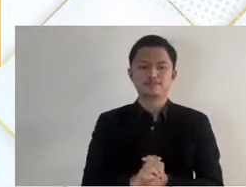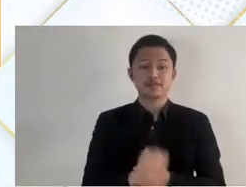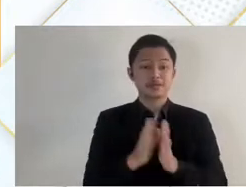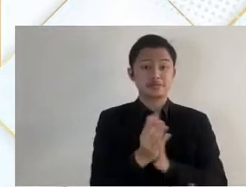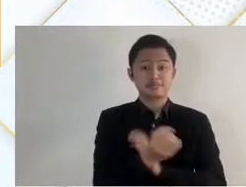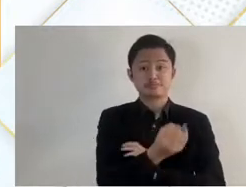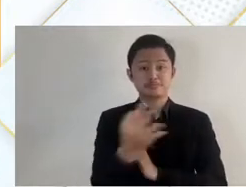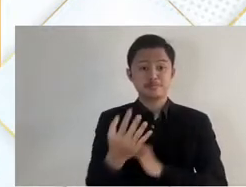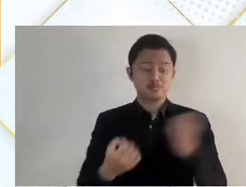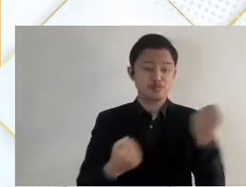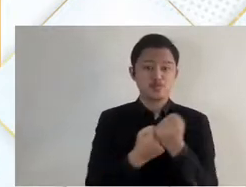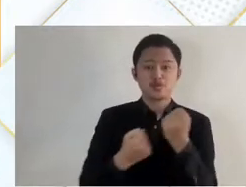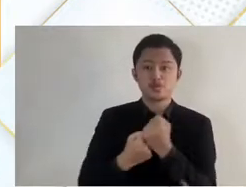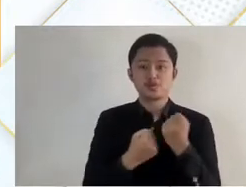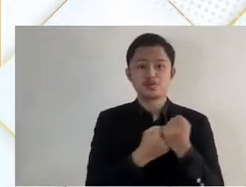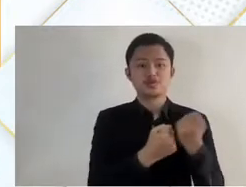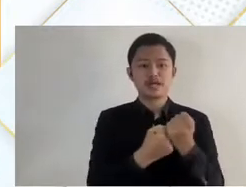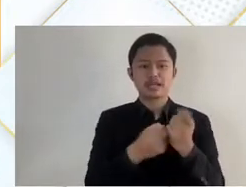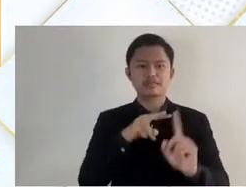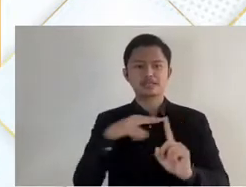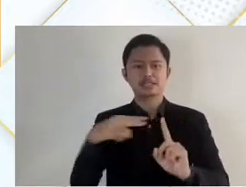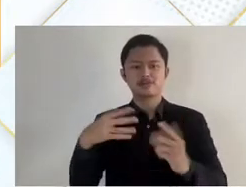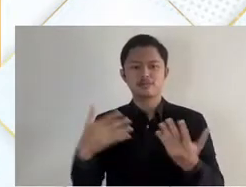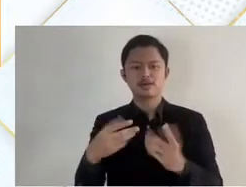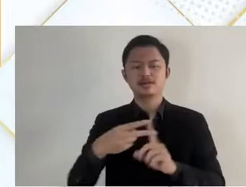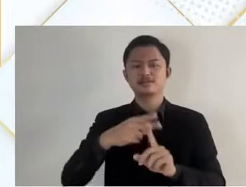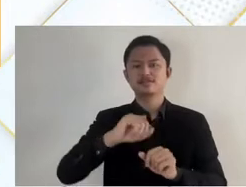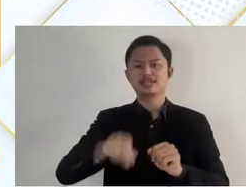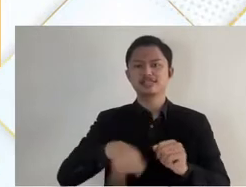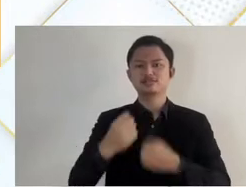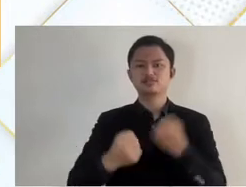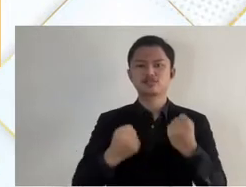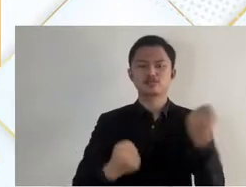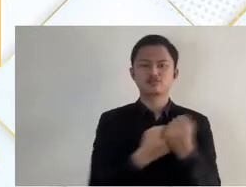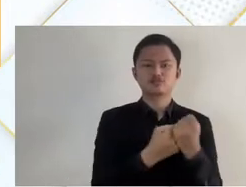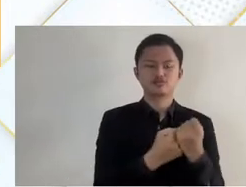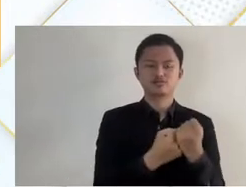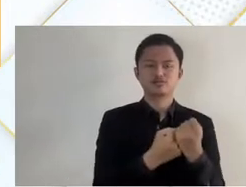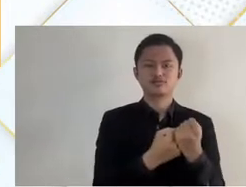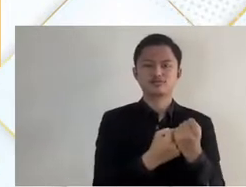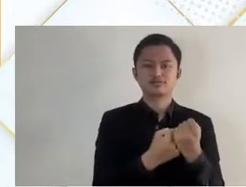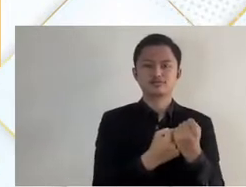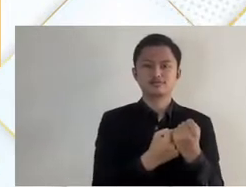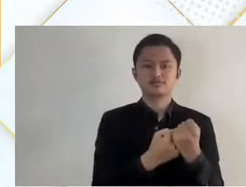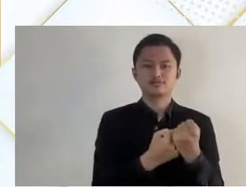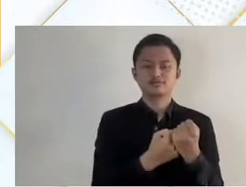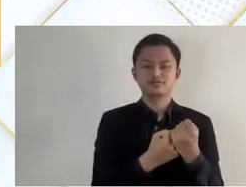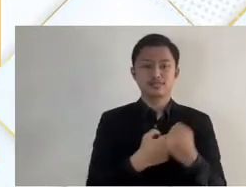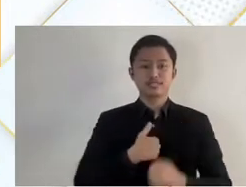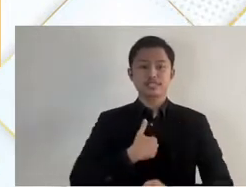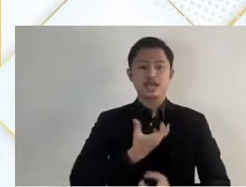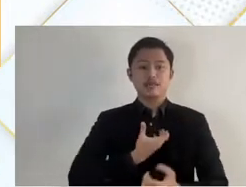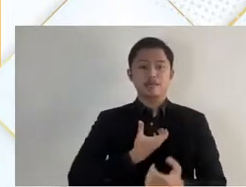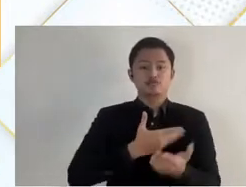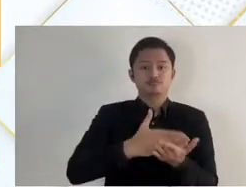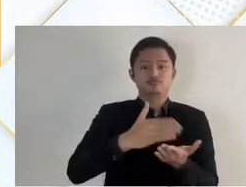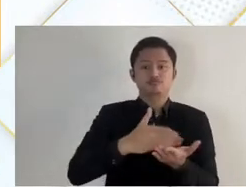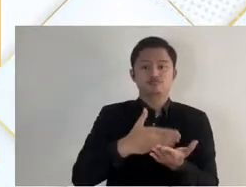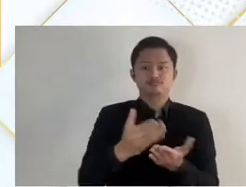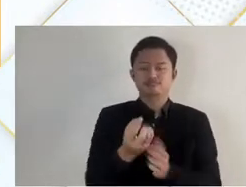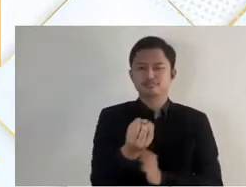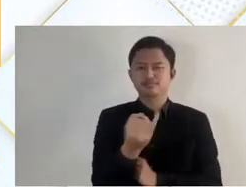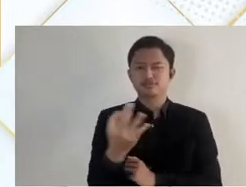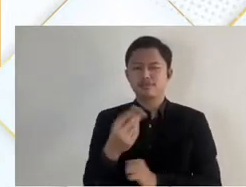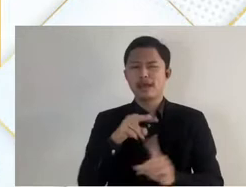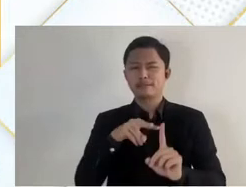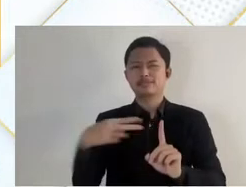support from our Fijian perspectives going forward. Let me just share some perspectives